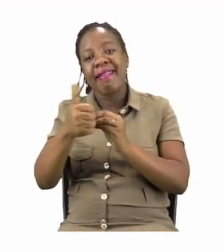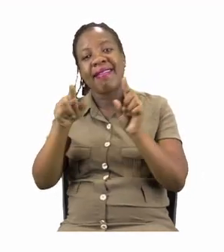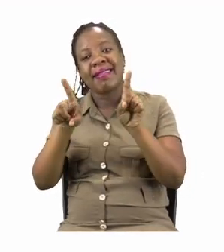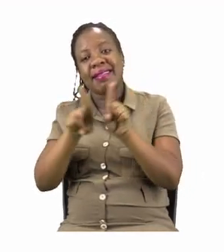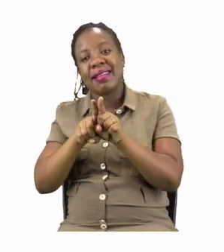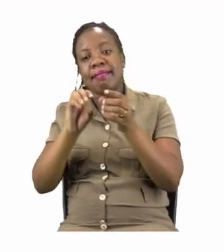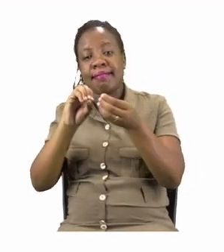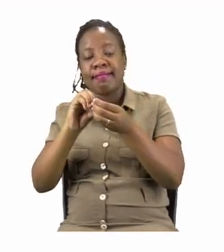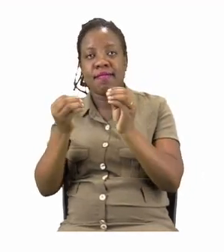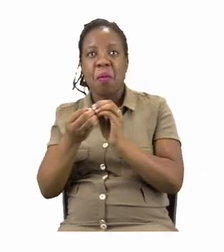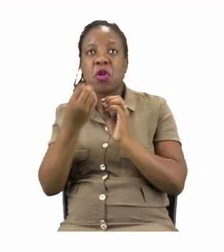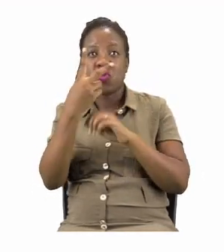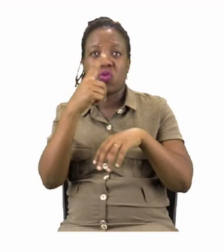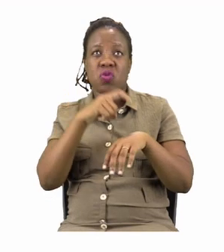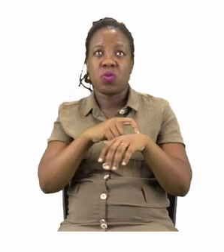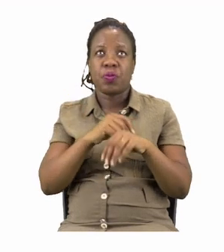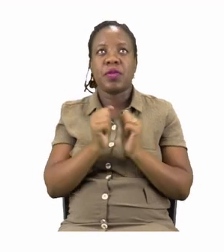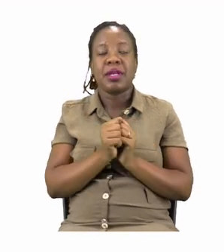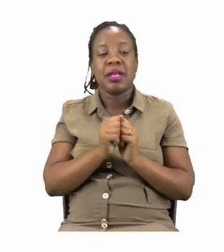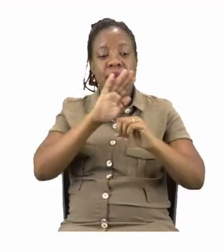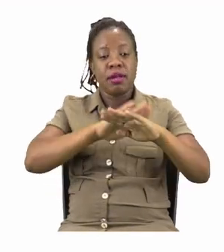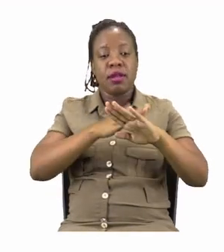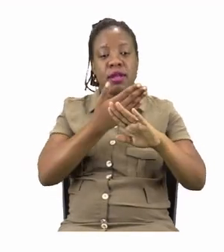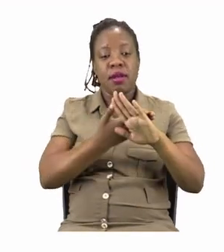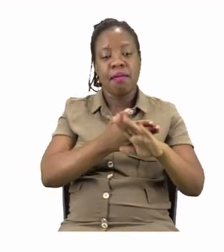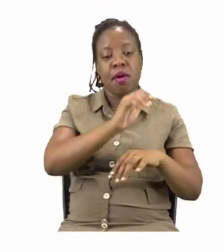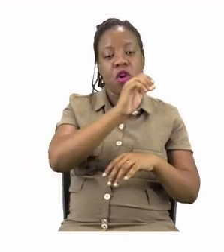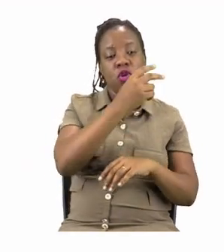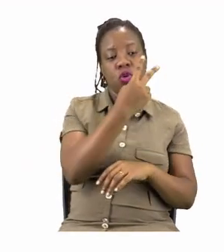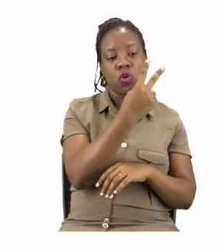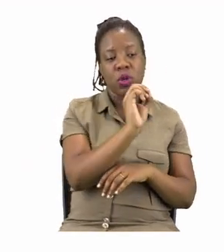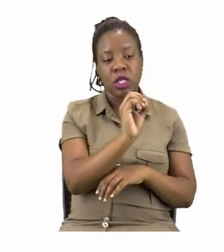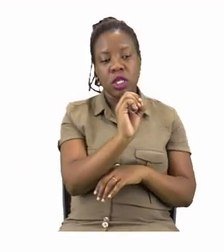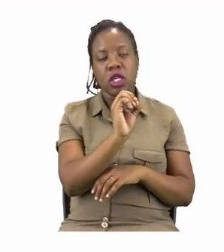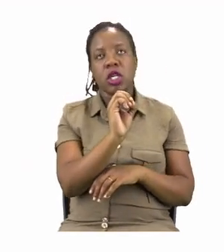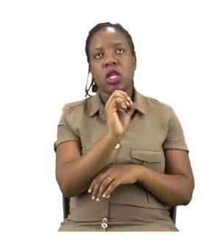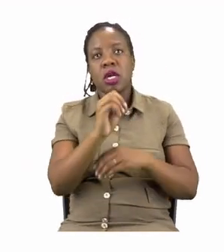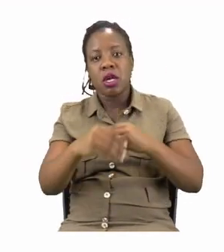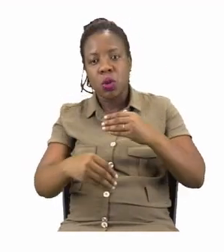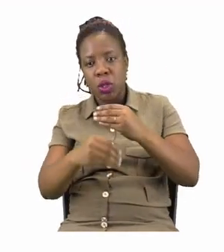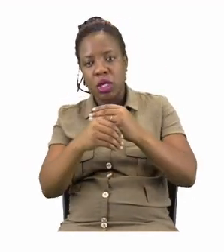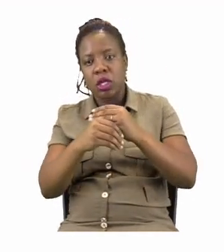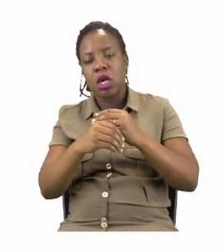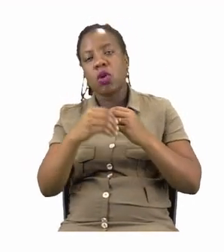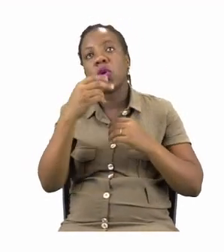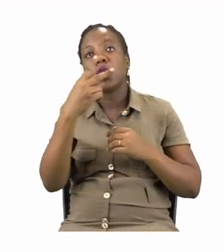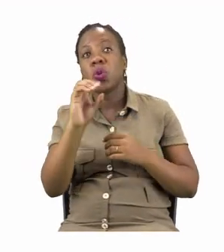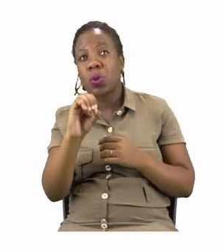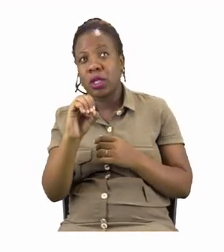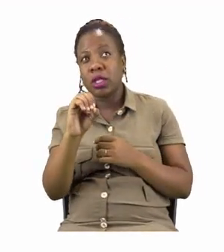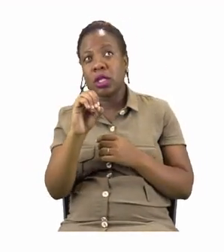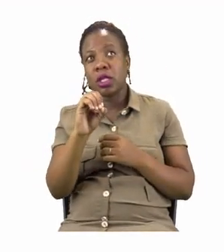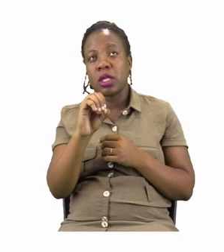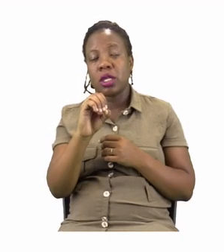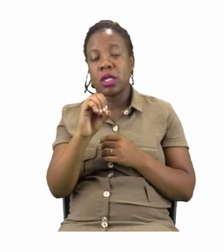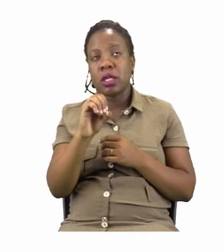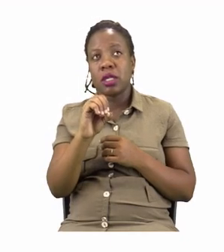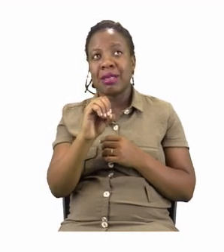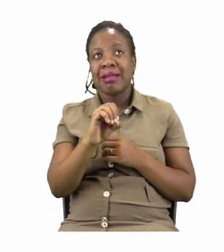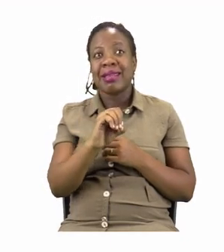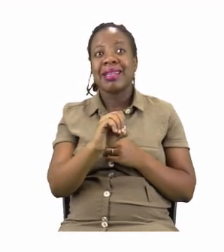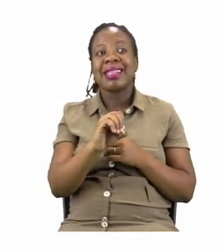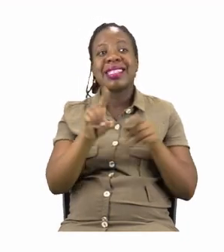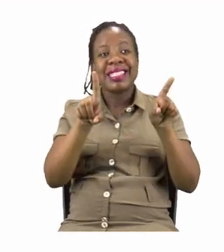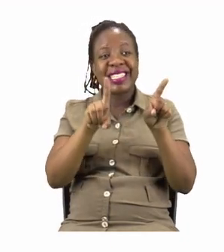is 20 plus 20. Now remember we said earlier that we have to double the